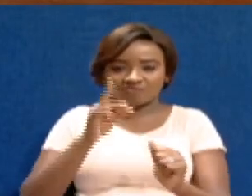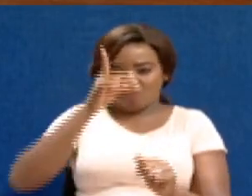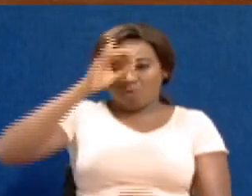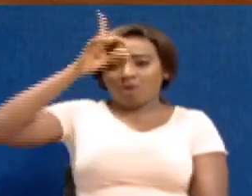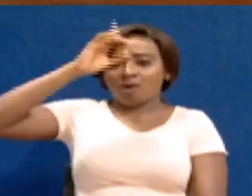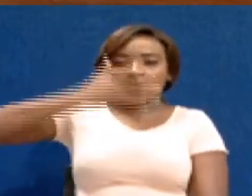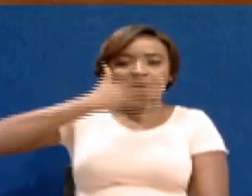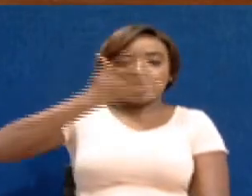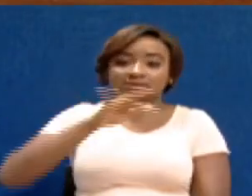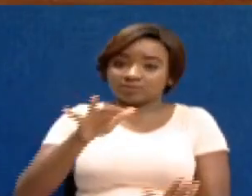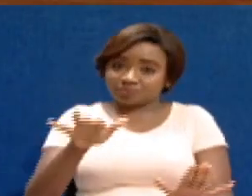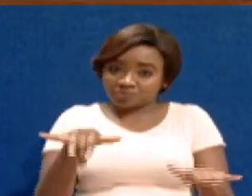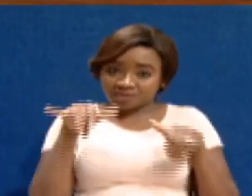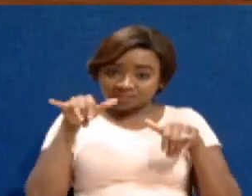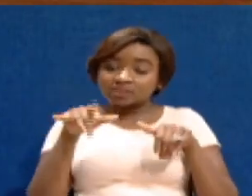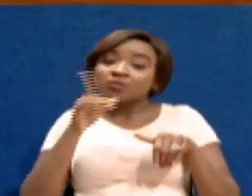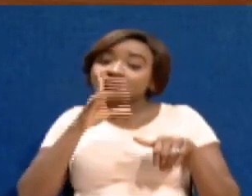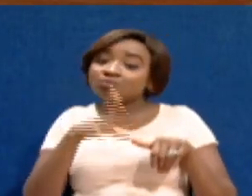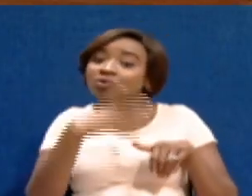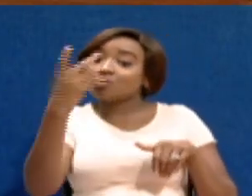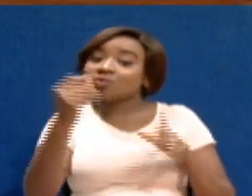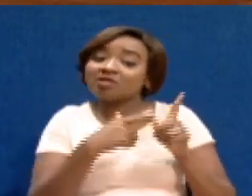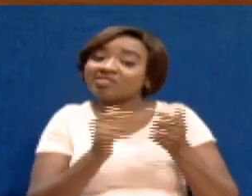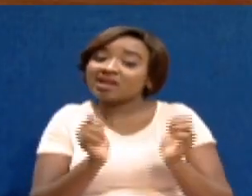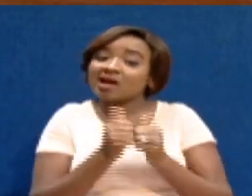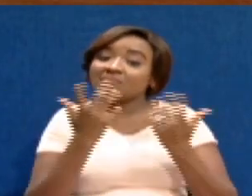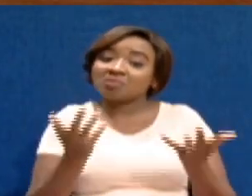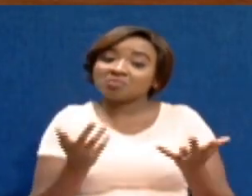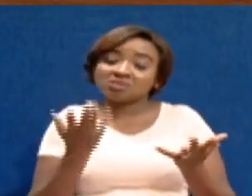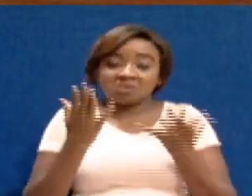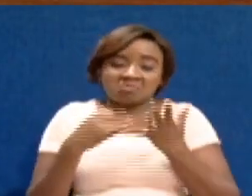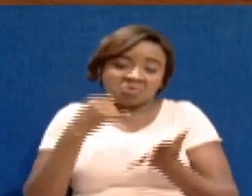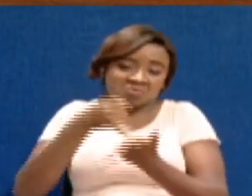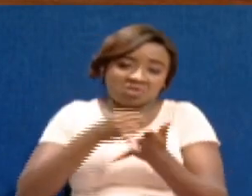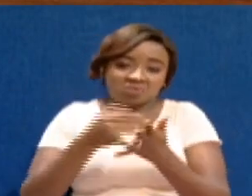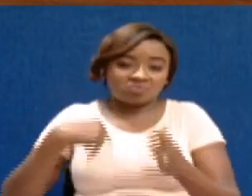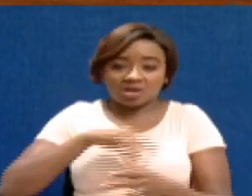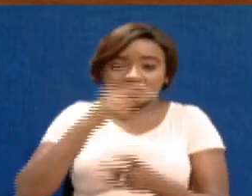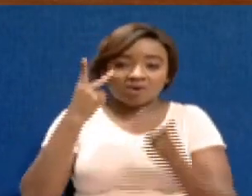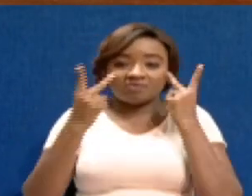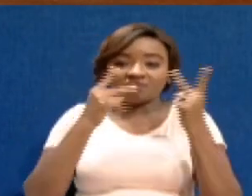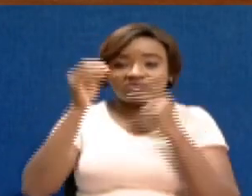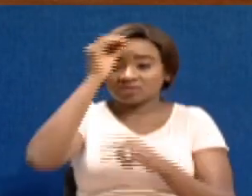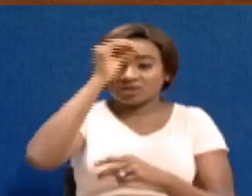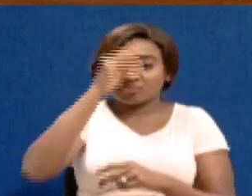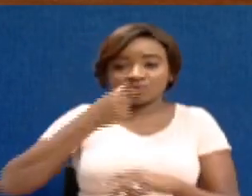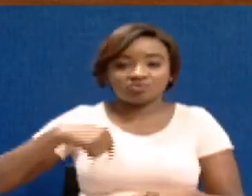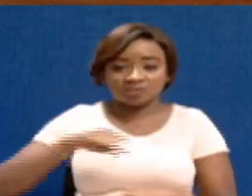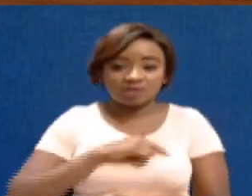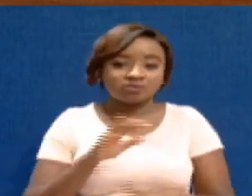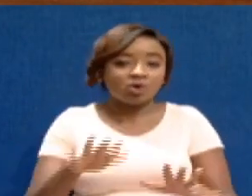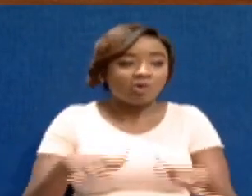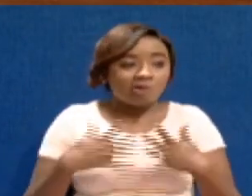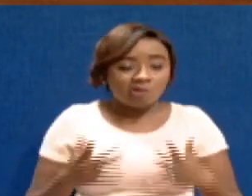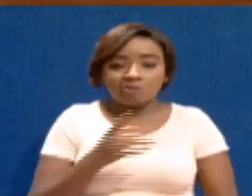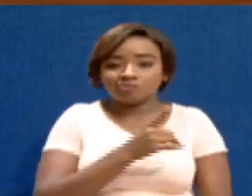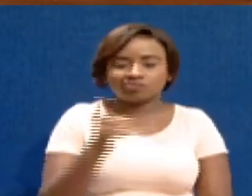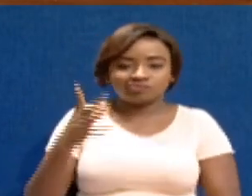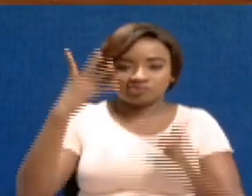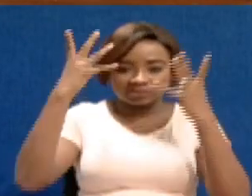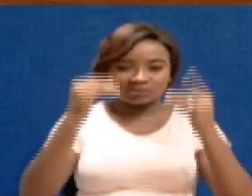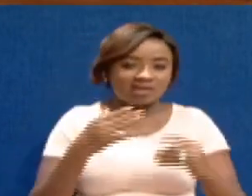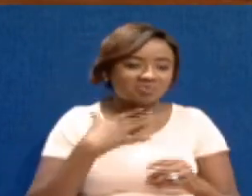Mm-hmm. Because we want to build a consensus. The president, the deputy president, has been very clear. Of